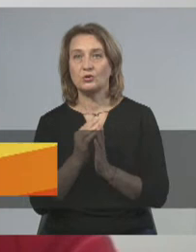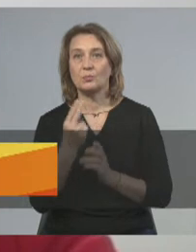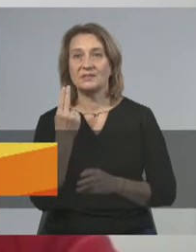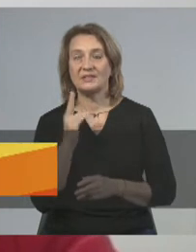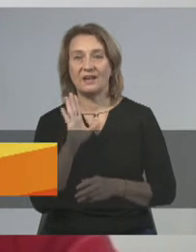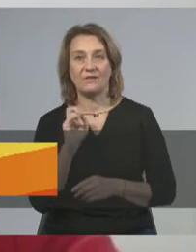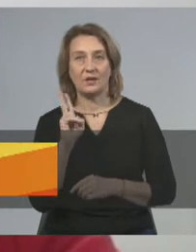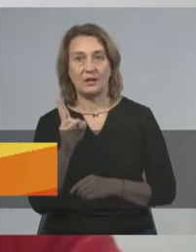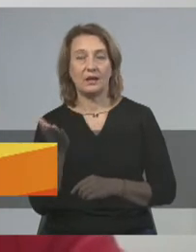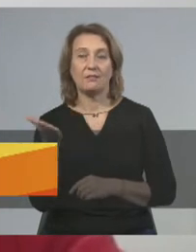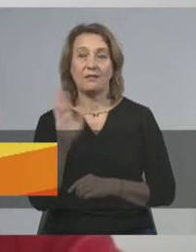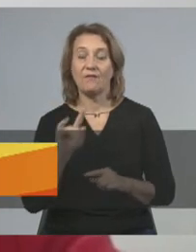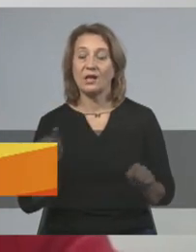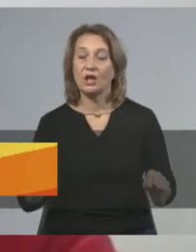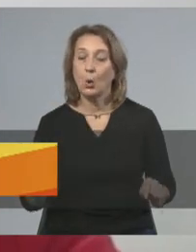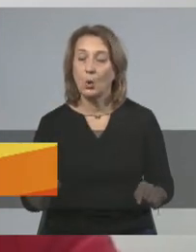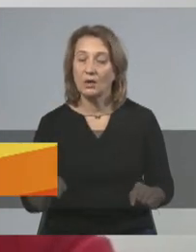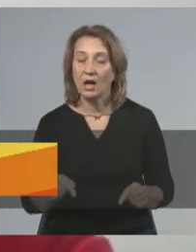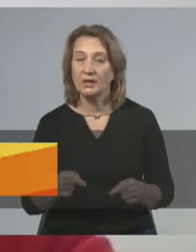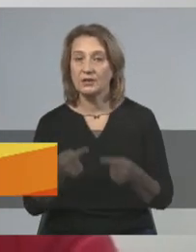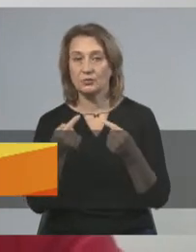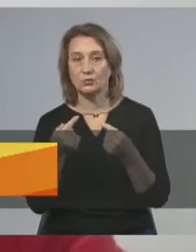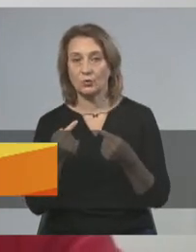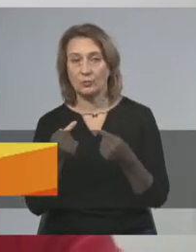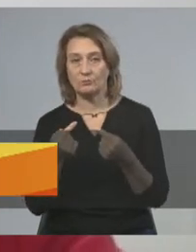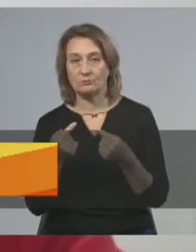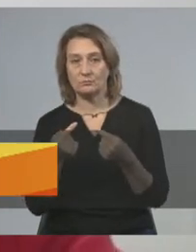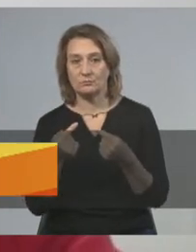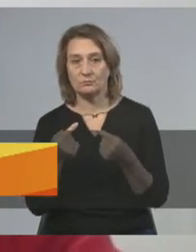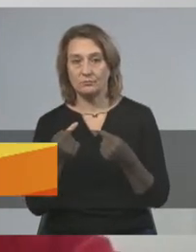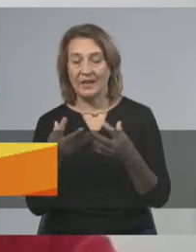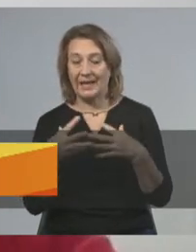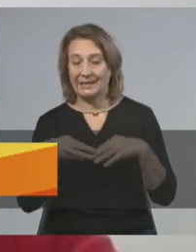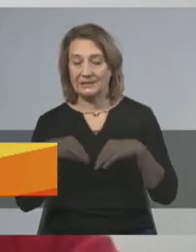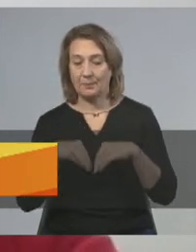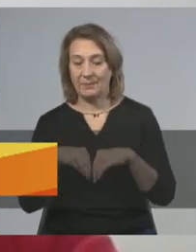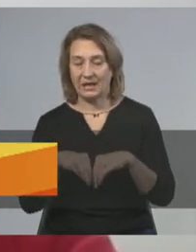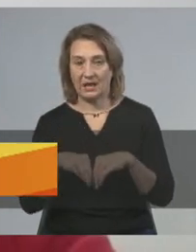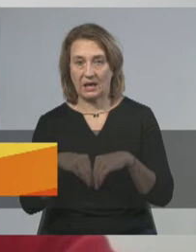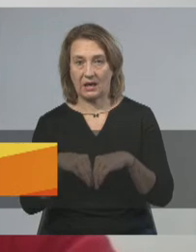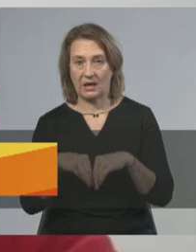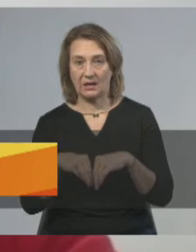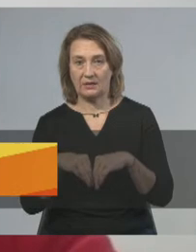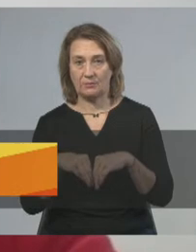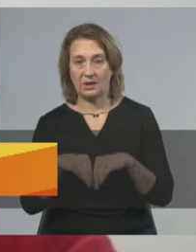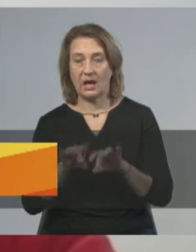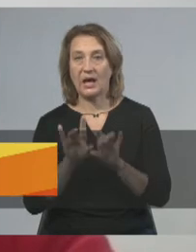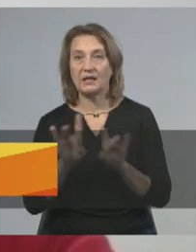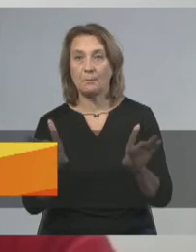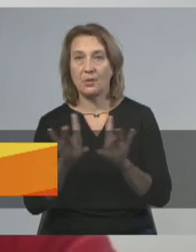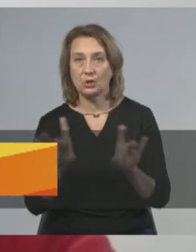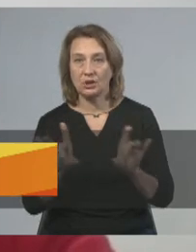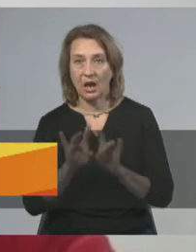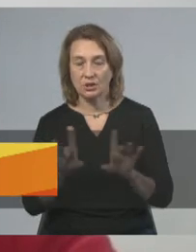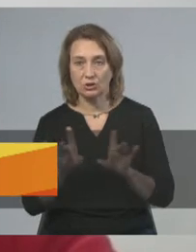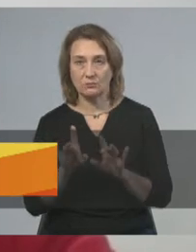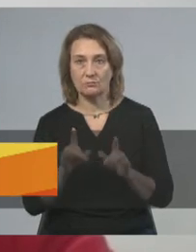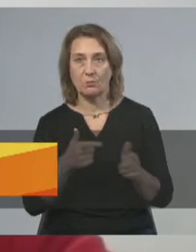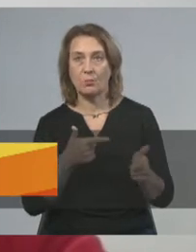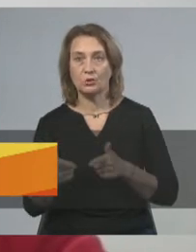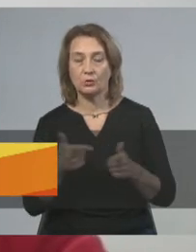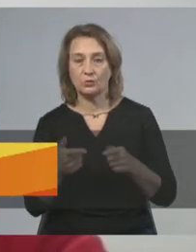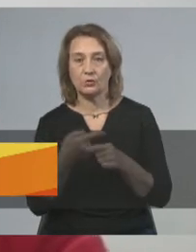election committee under the nest institute of information let's organize let's work together let's